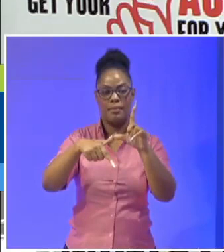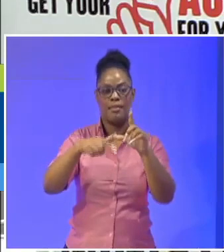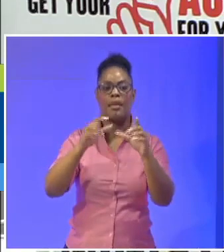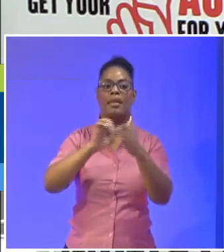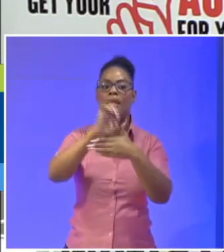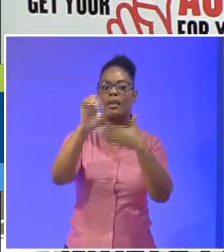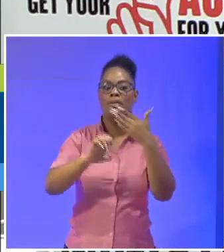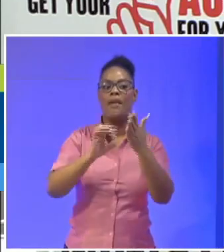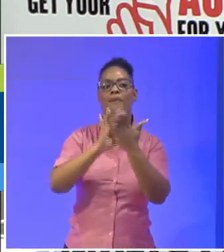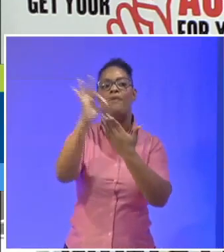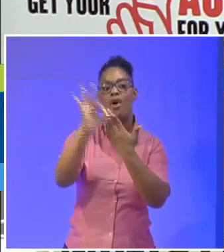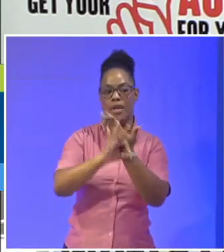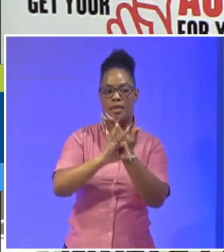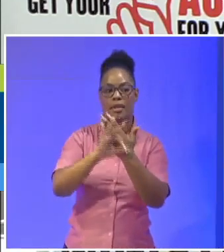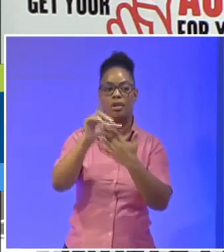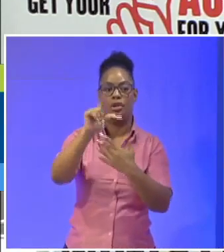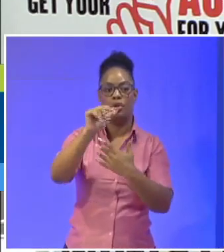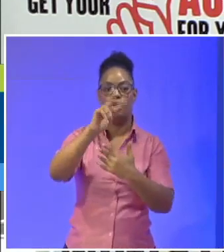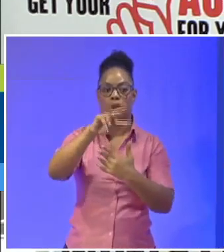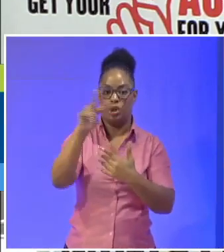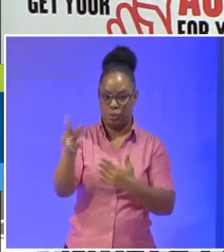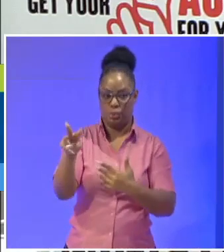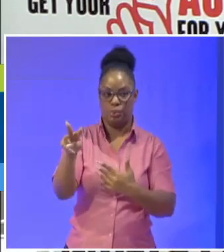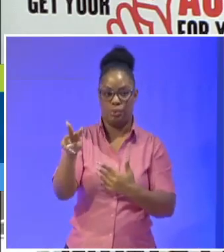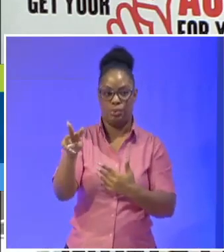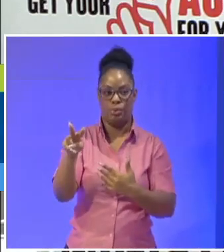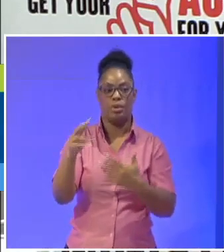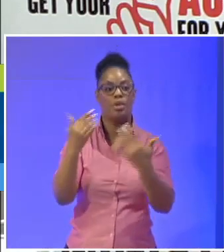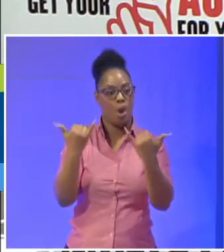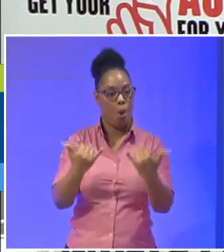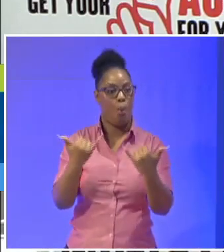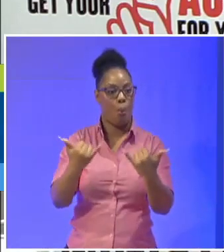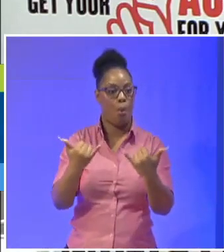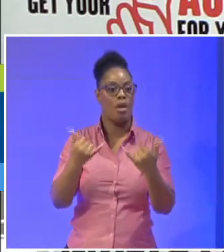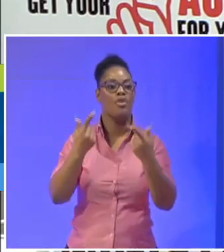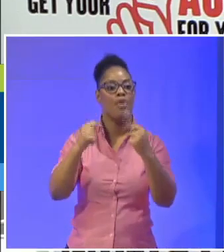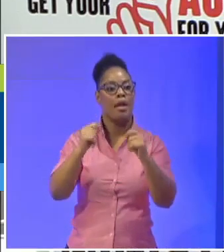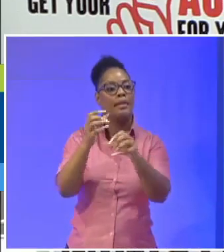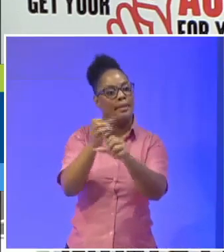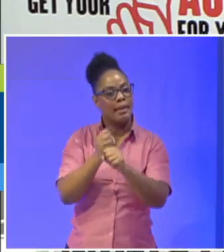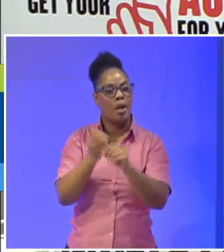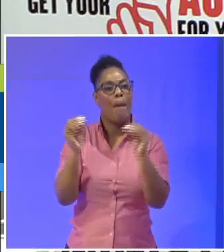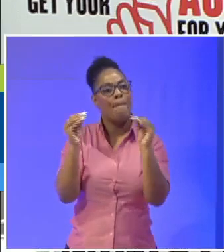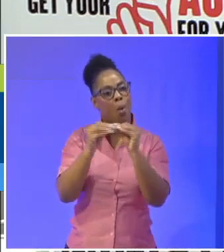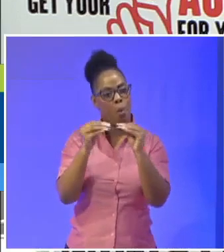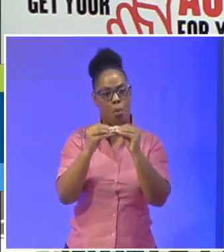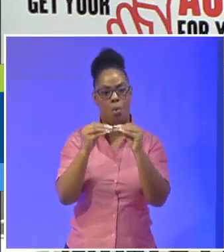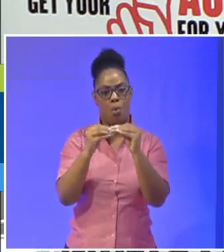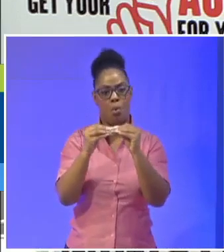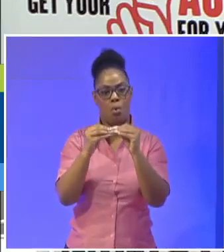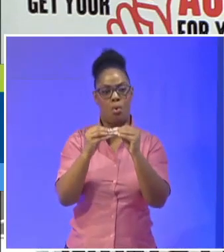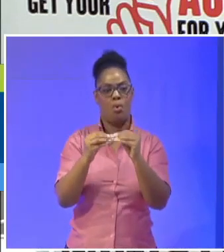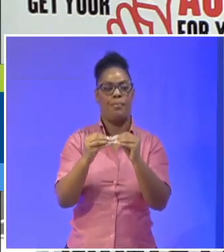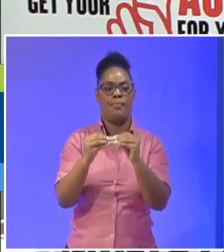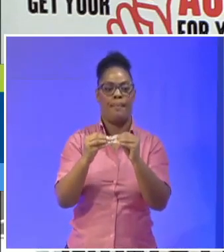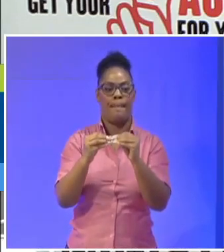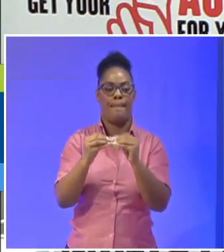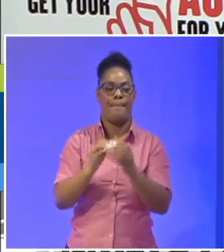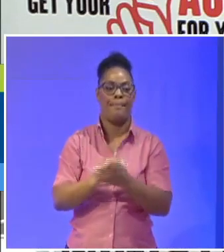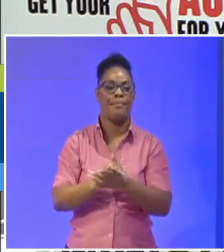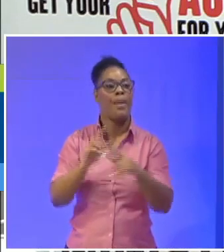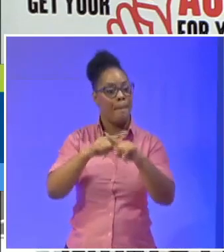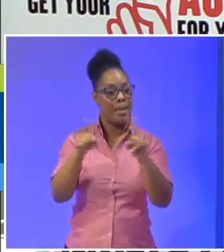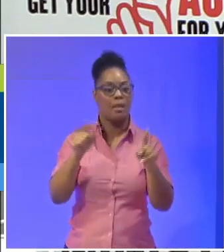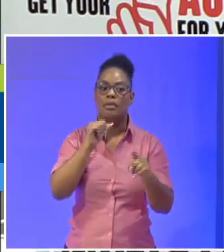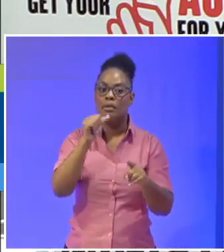are in the marketplace to get additional stocks with better expiry dates, but that is not a guarantee at this